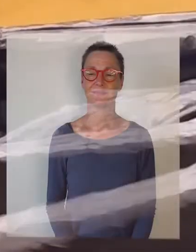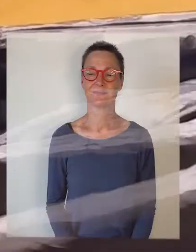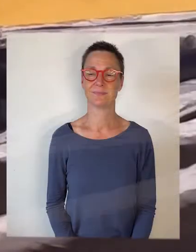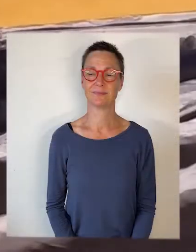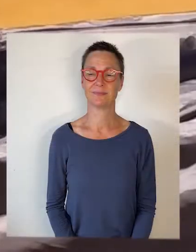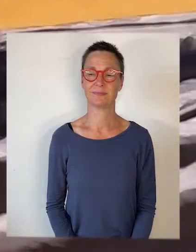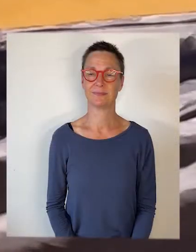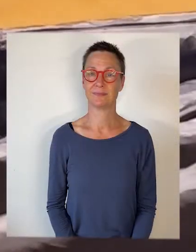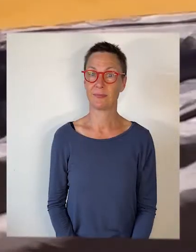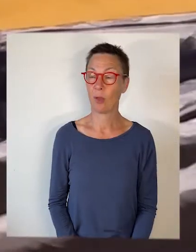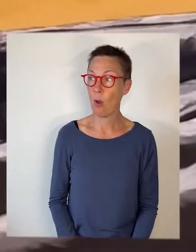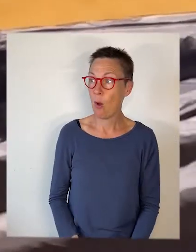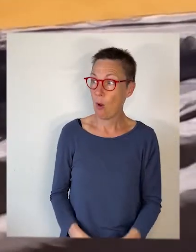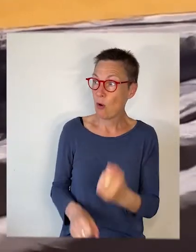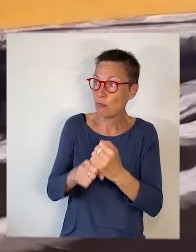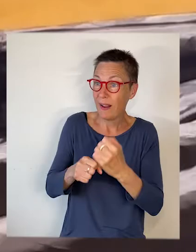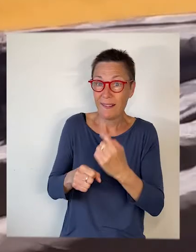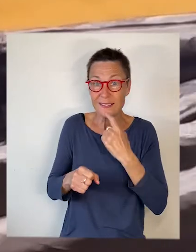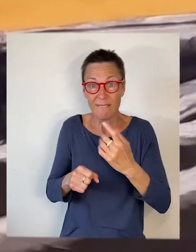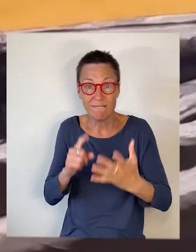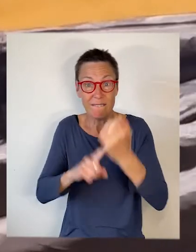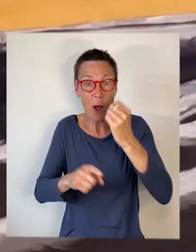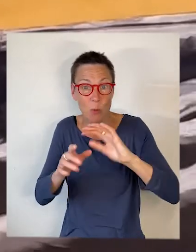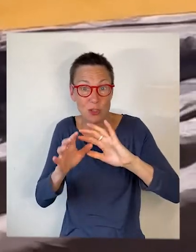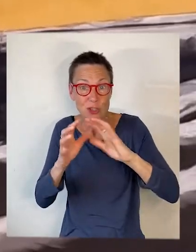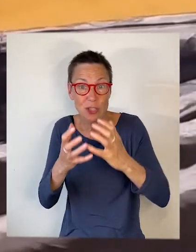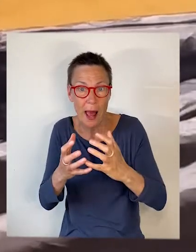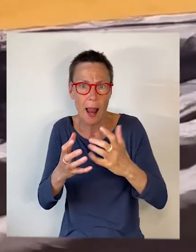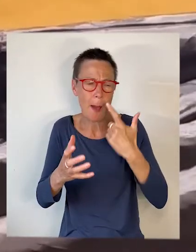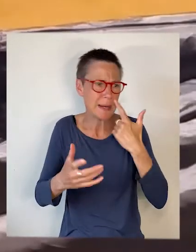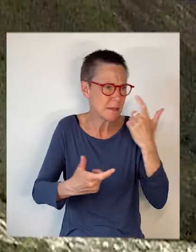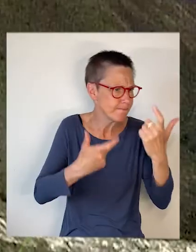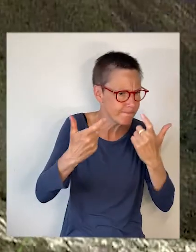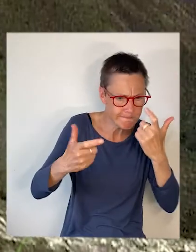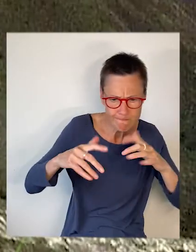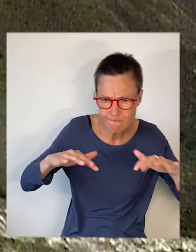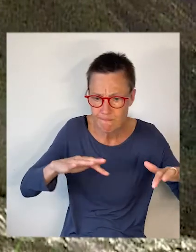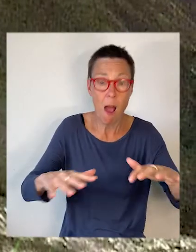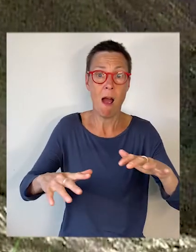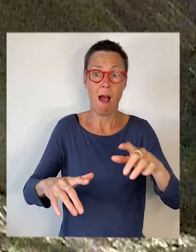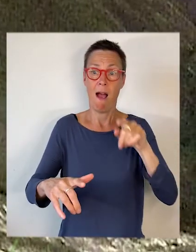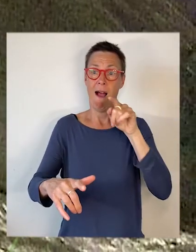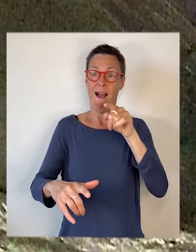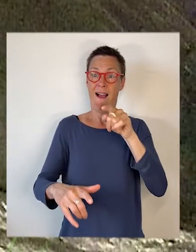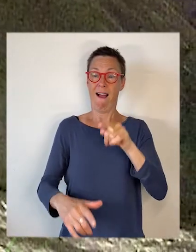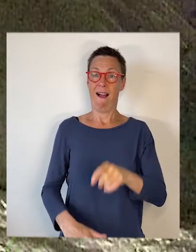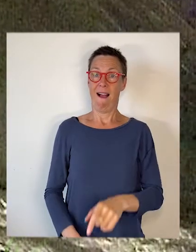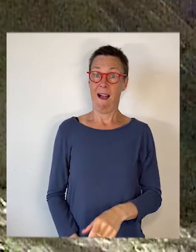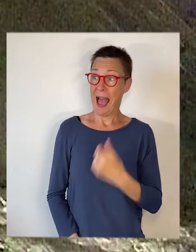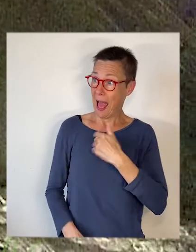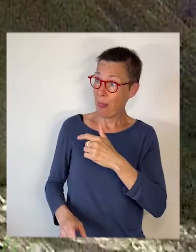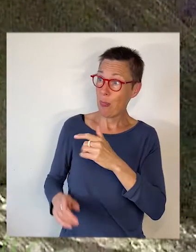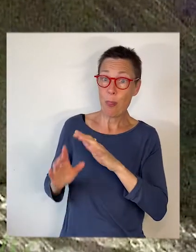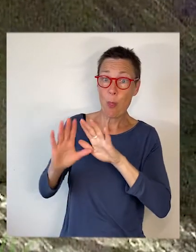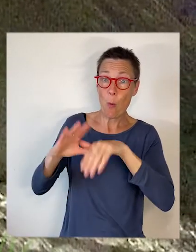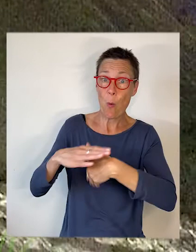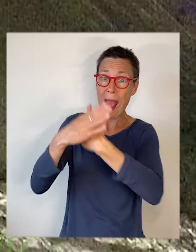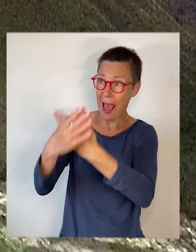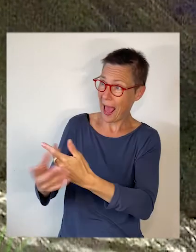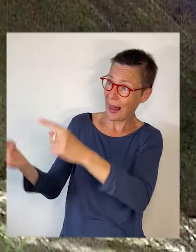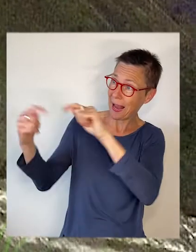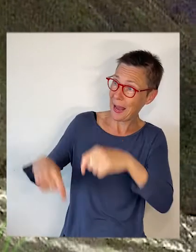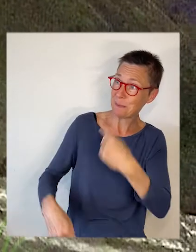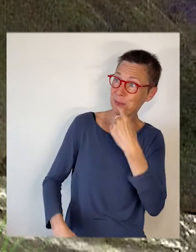I found the shell I was looking for. I was searching along the seabed and there it was. And the humpback whale came by to